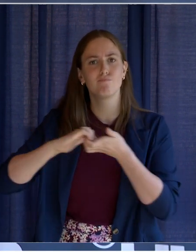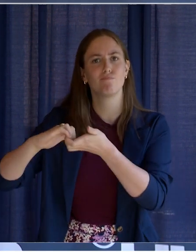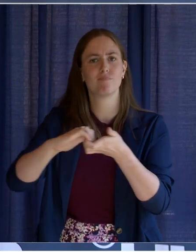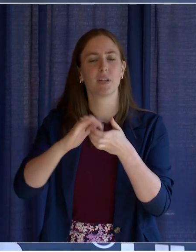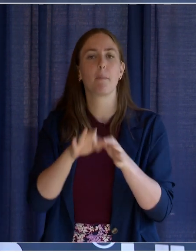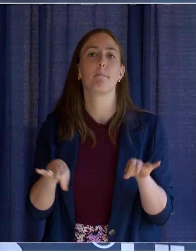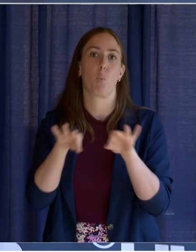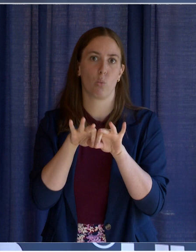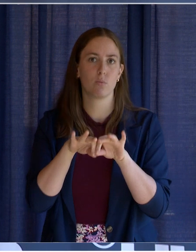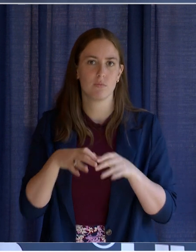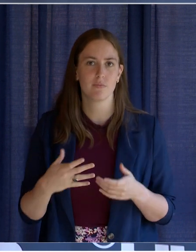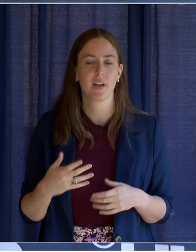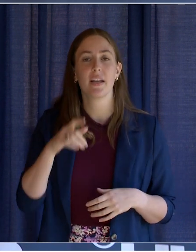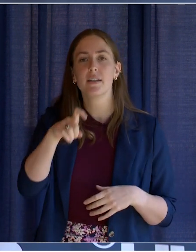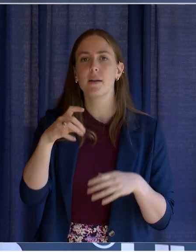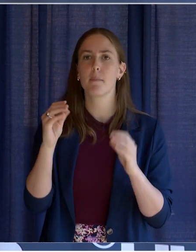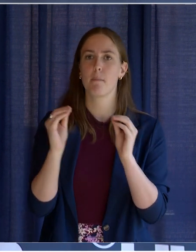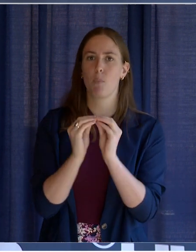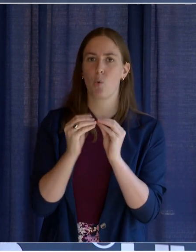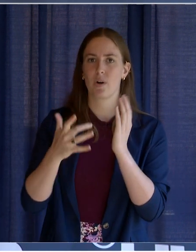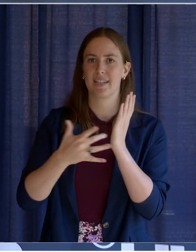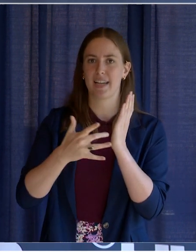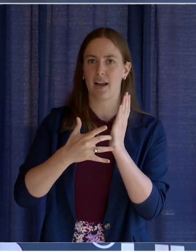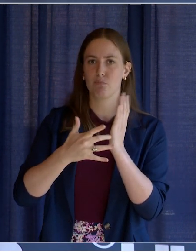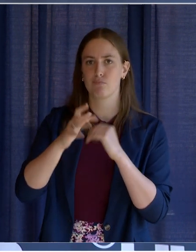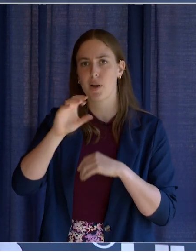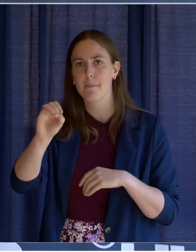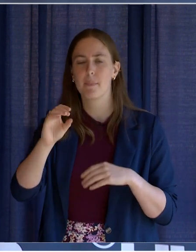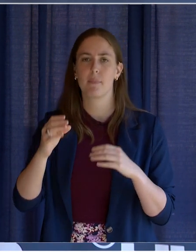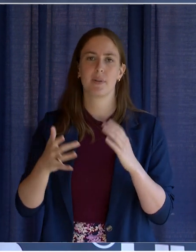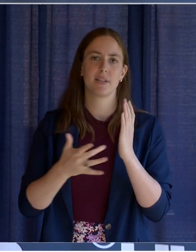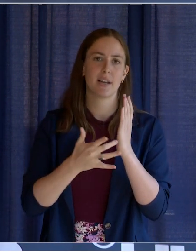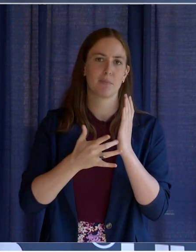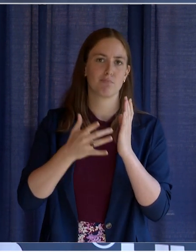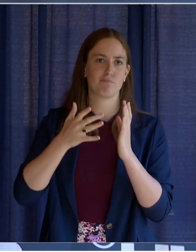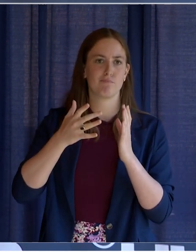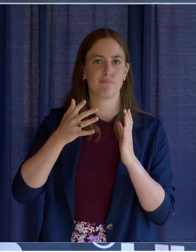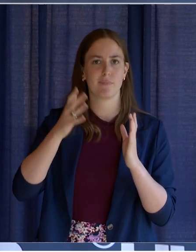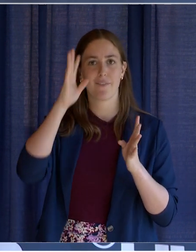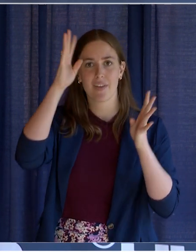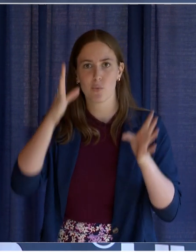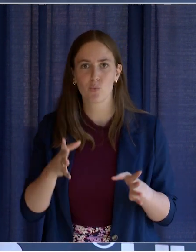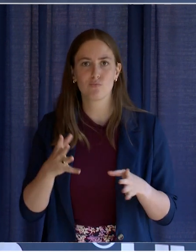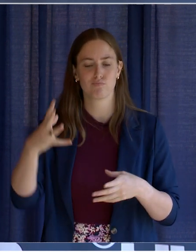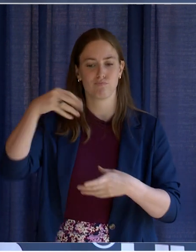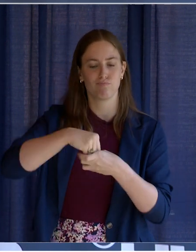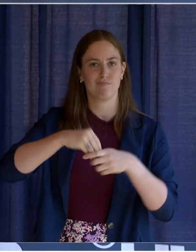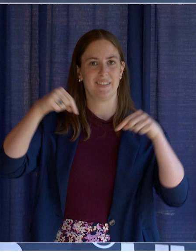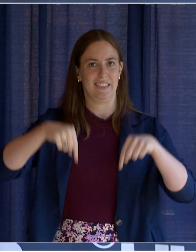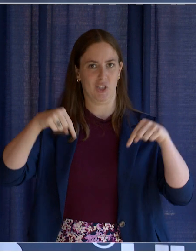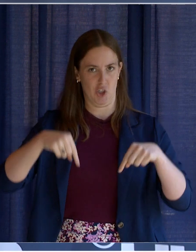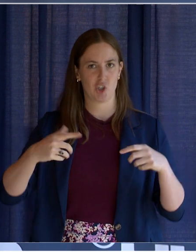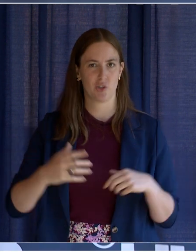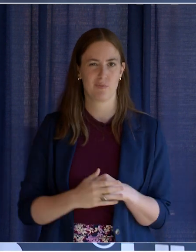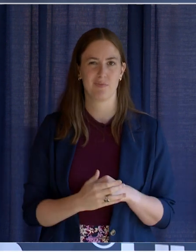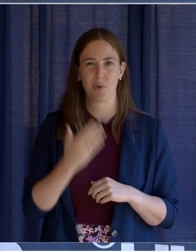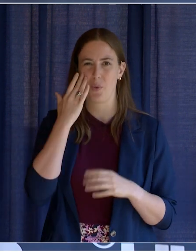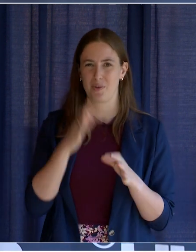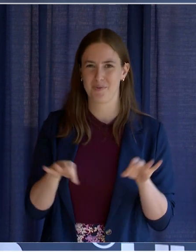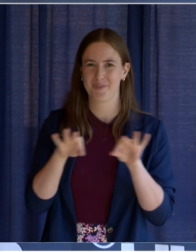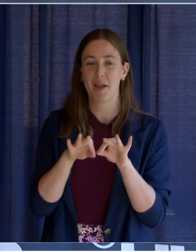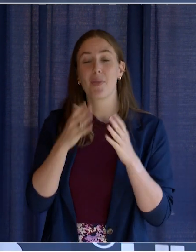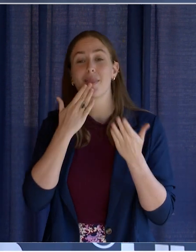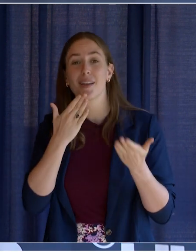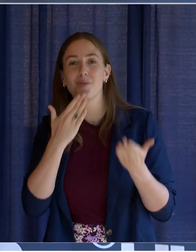that we are able to attract, and we know that the capital follows. So congratulations, and call on us for whatever you